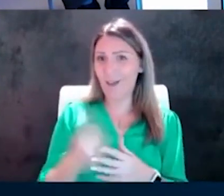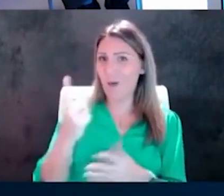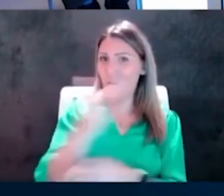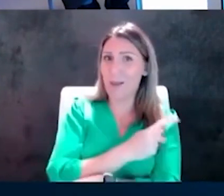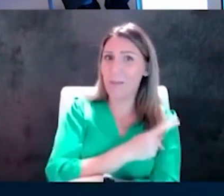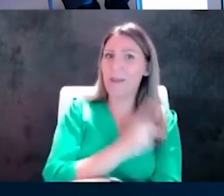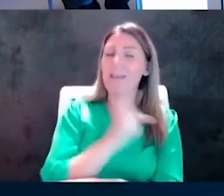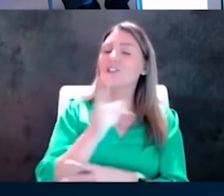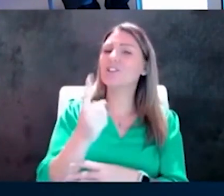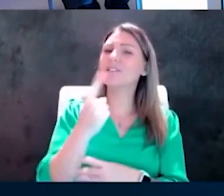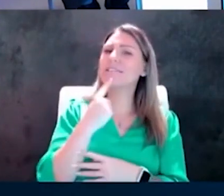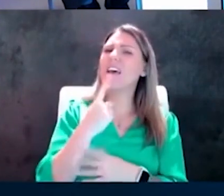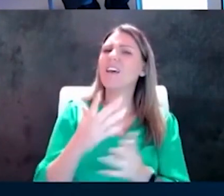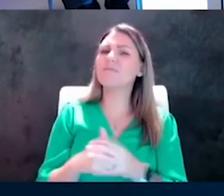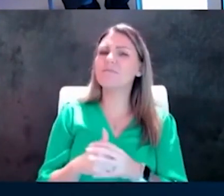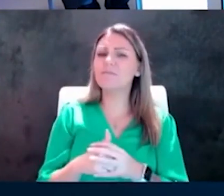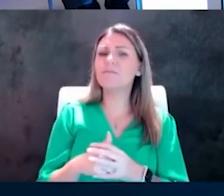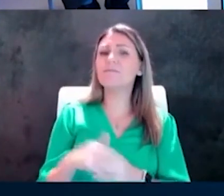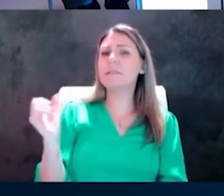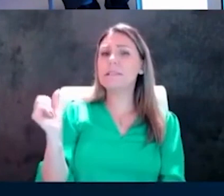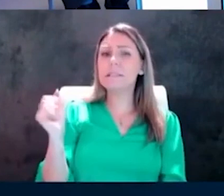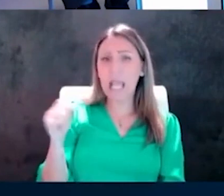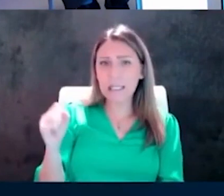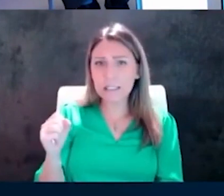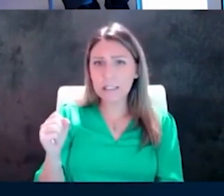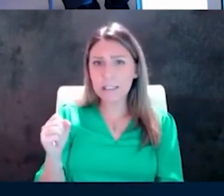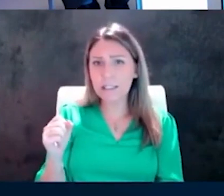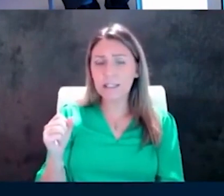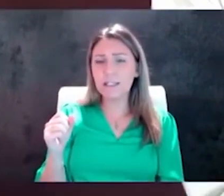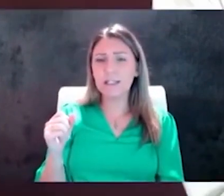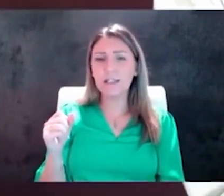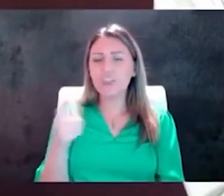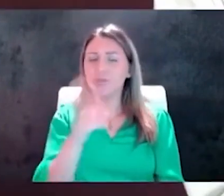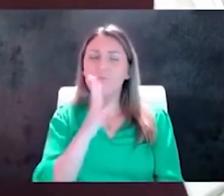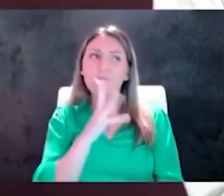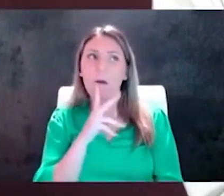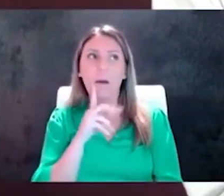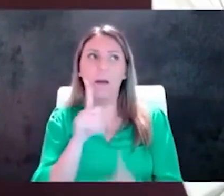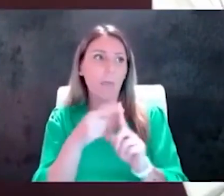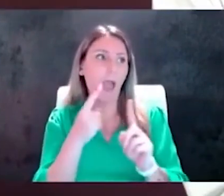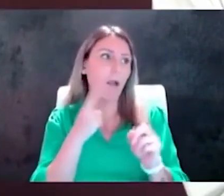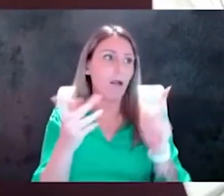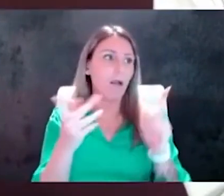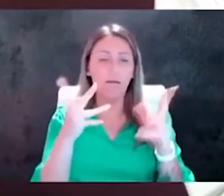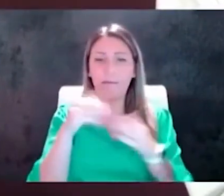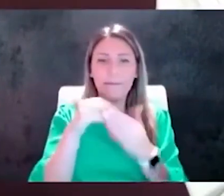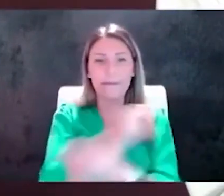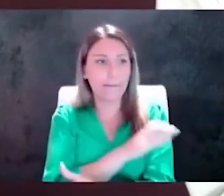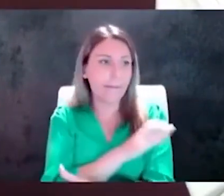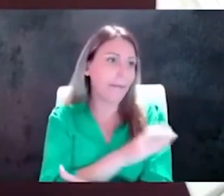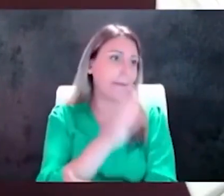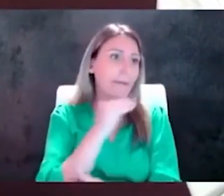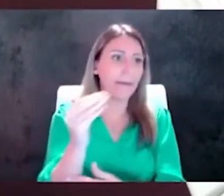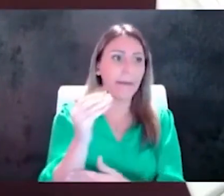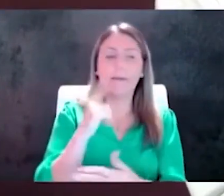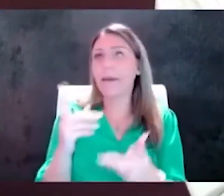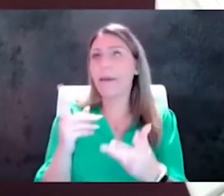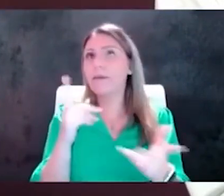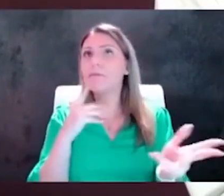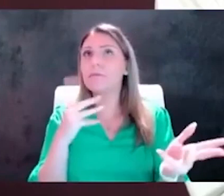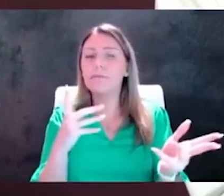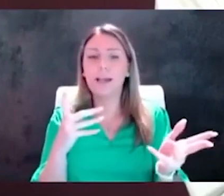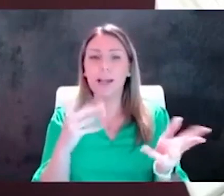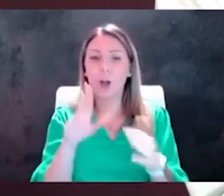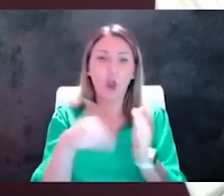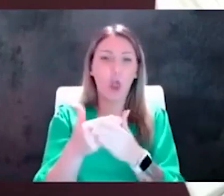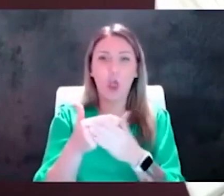said, yes, and she was talking about how, we're in the CF clinic where there's a physician and a nurse, so I work with Joyce Funk, I nursed 20 years,